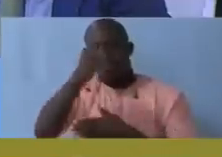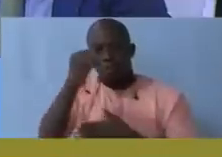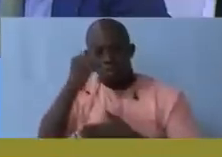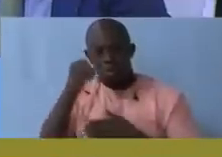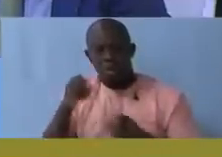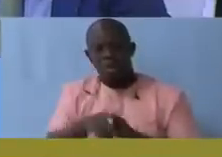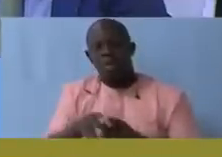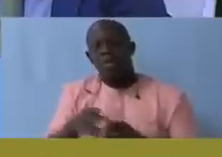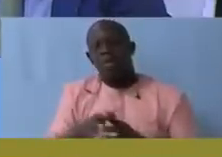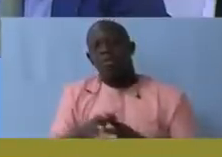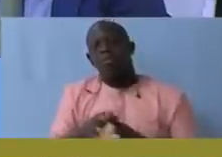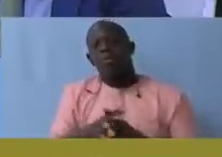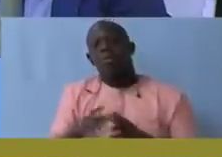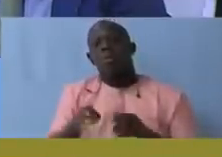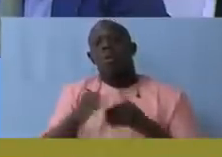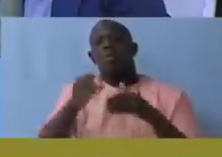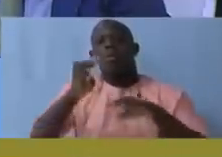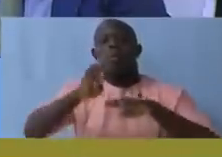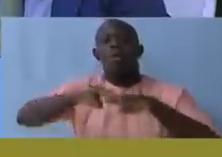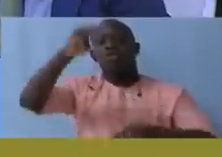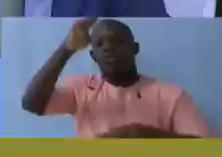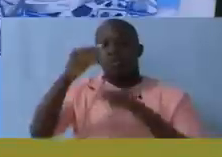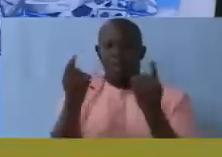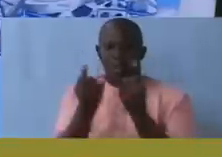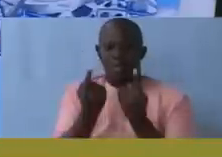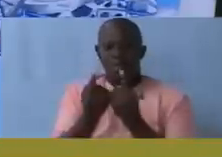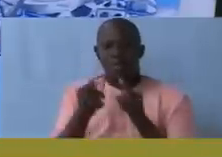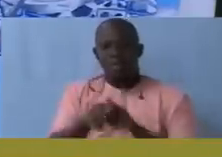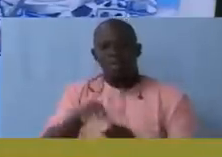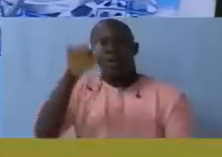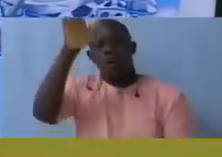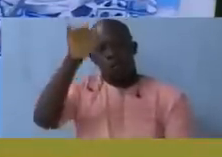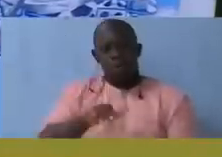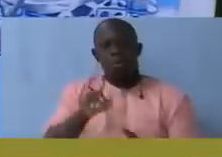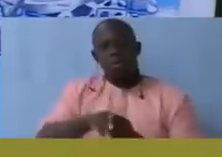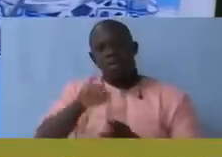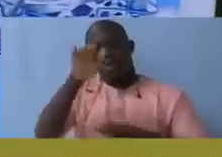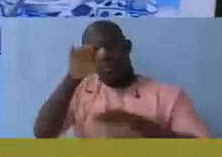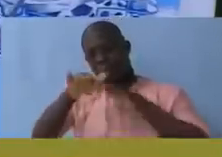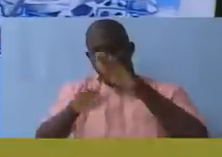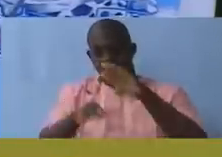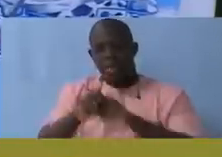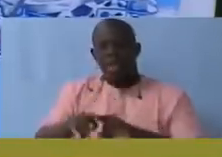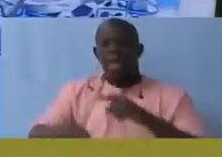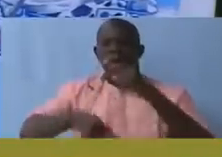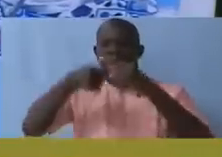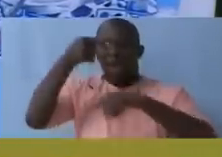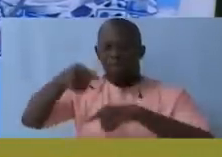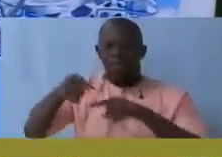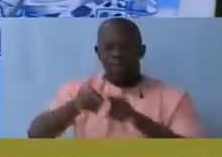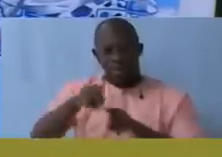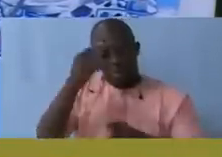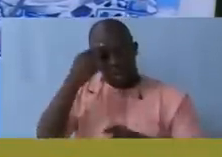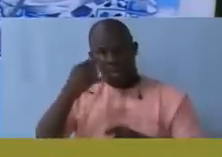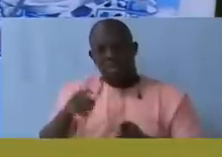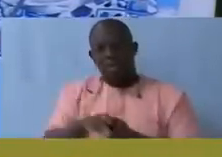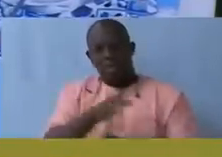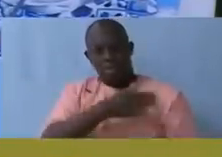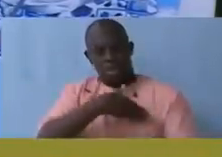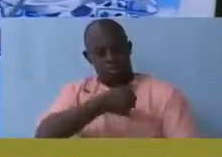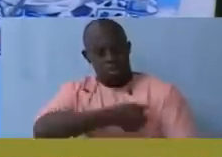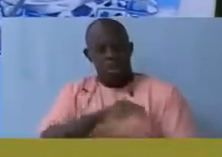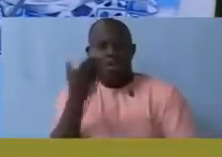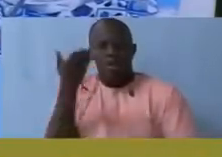because most of the things were dropping step by step and eventually. He shifted his treatment from